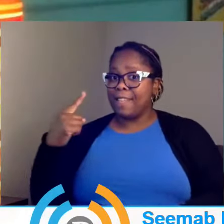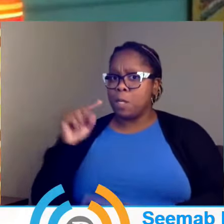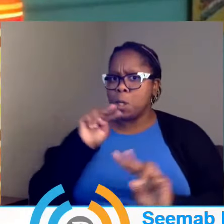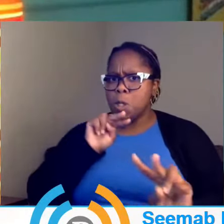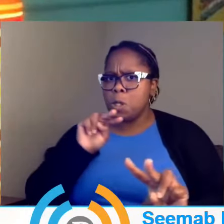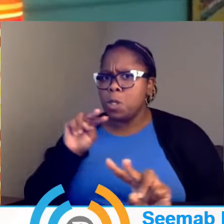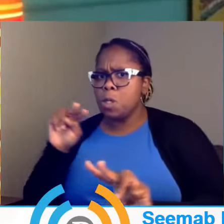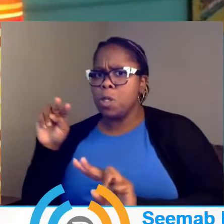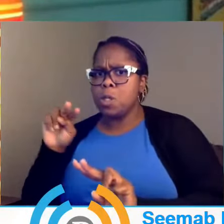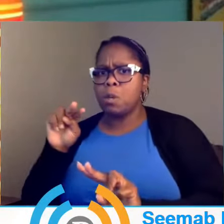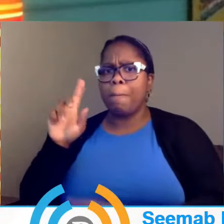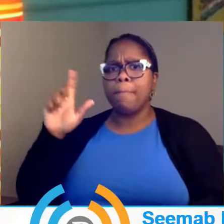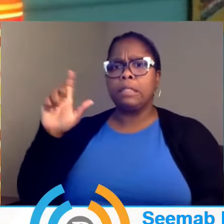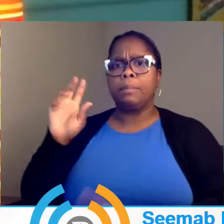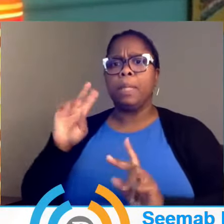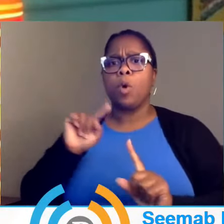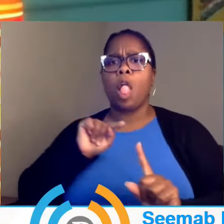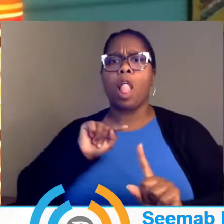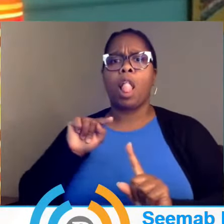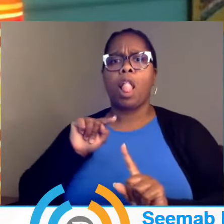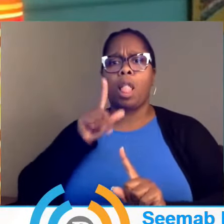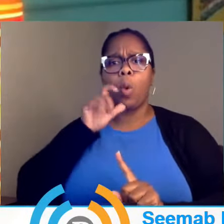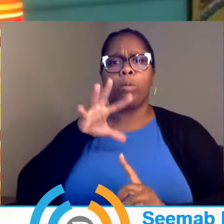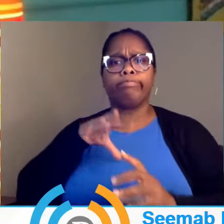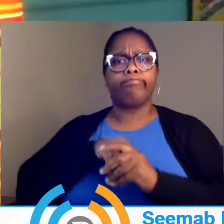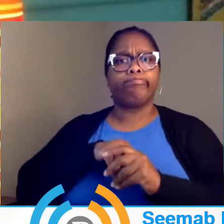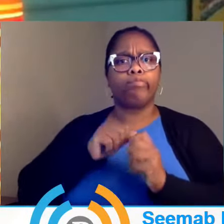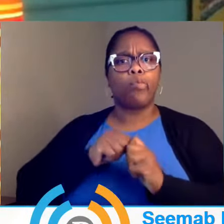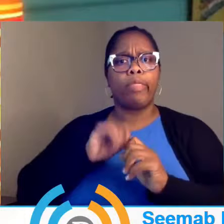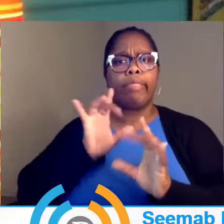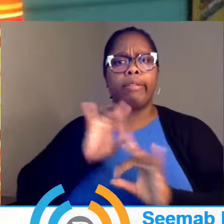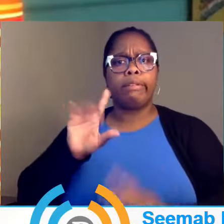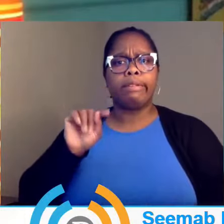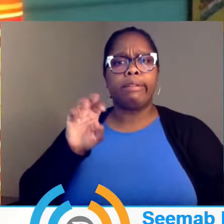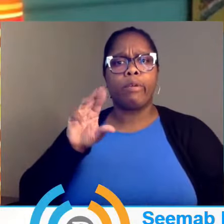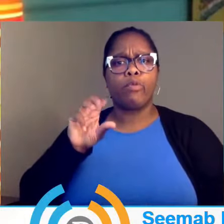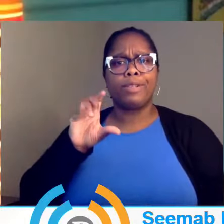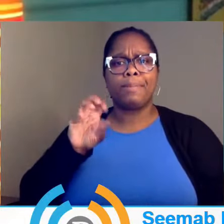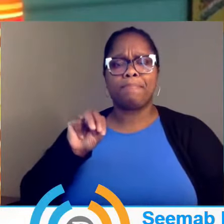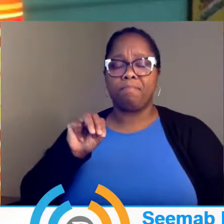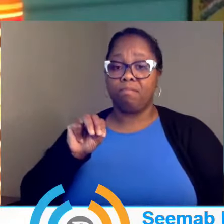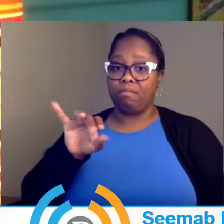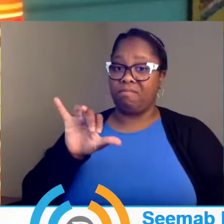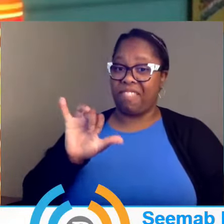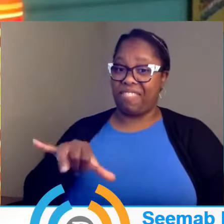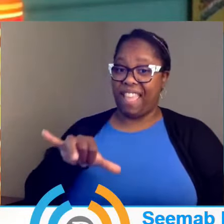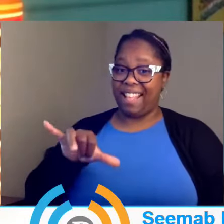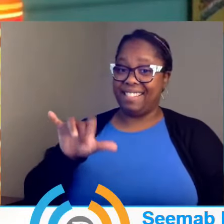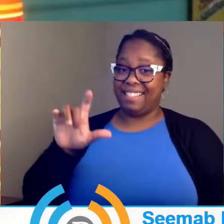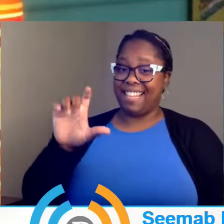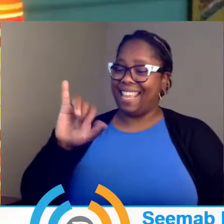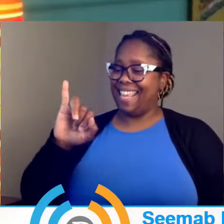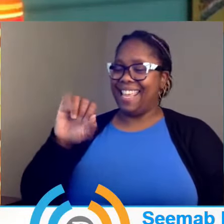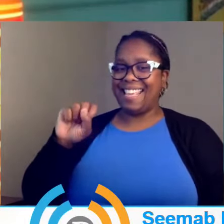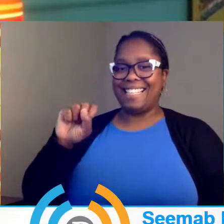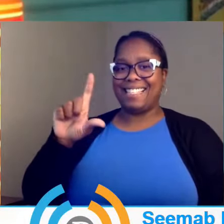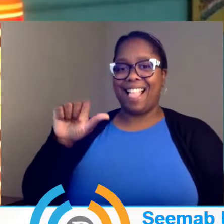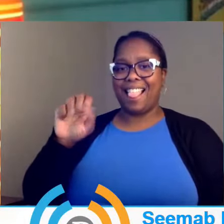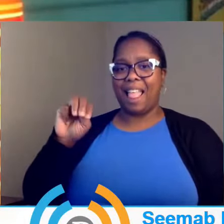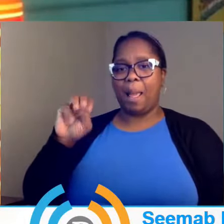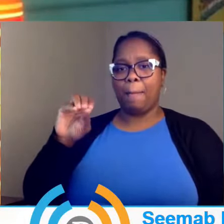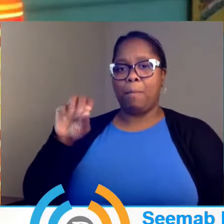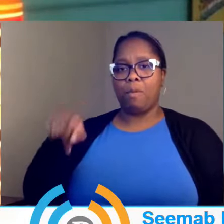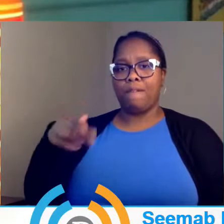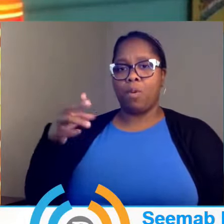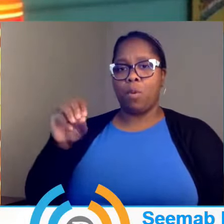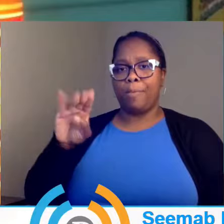terrorism. That's Islamophobia, statistically a weak focus compared to FBI's and Department of